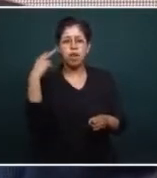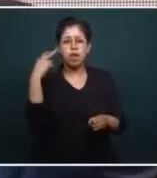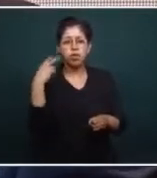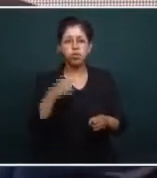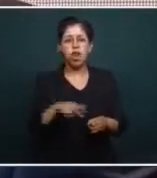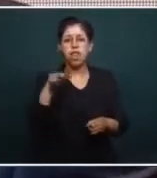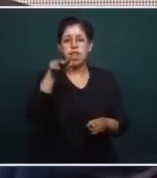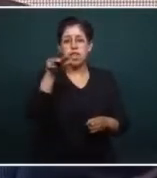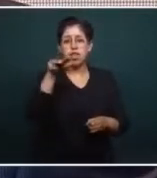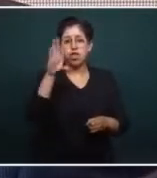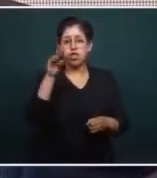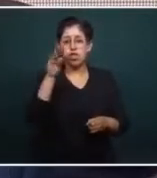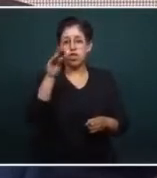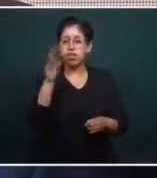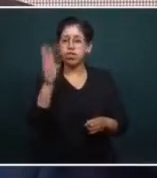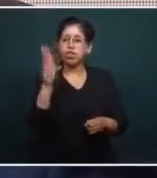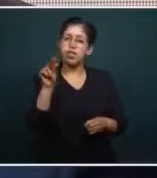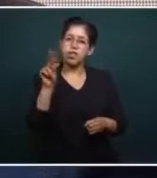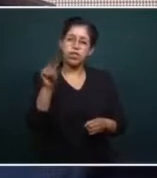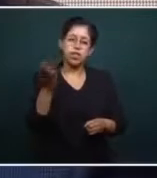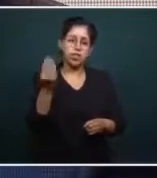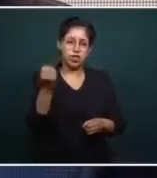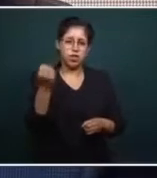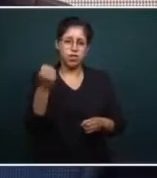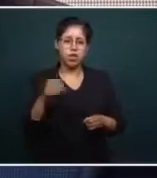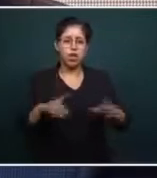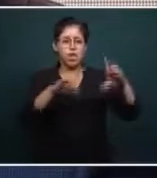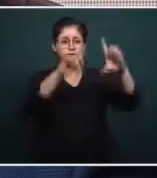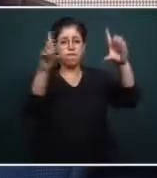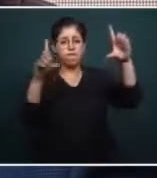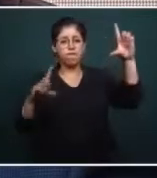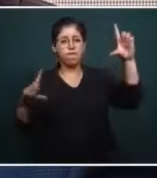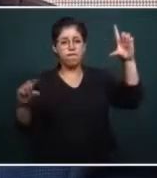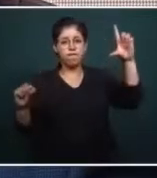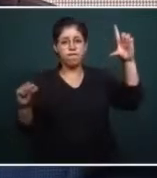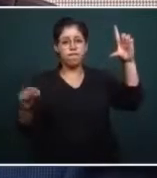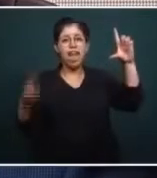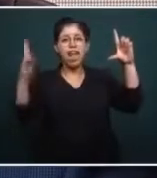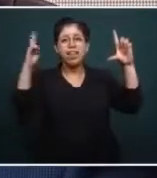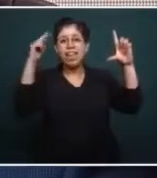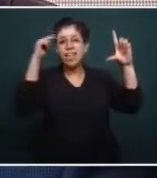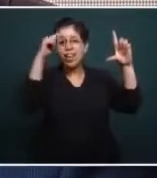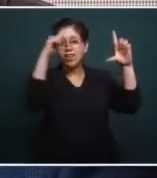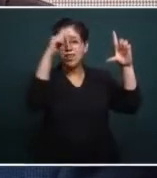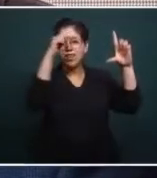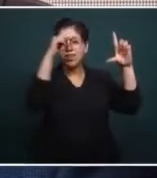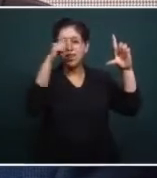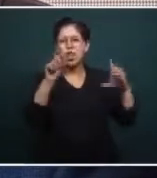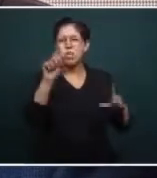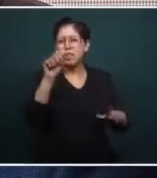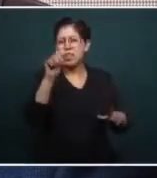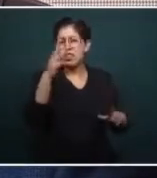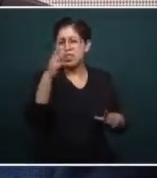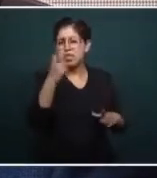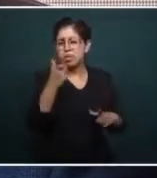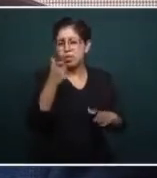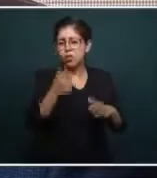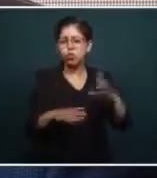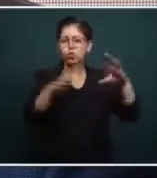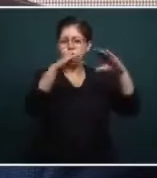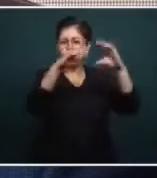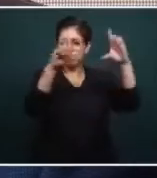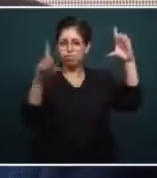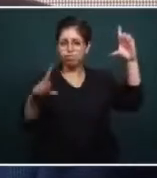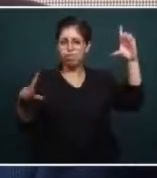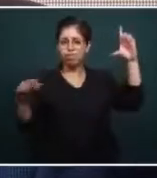litro y el precio más alto en el país en Bahía de Banderas, Nayarit, con 23 pesos 29 centavos por litro de